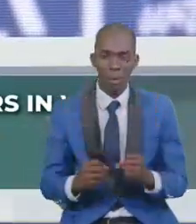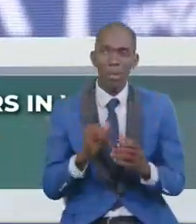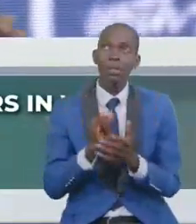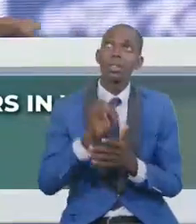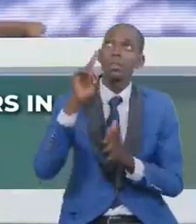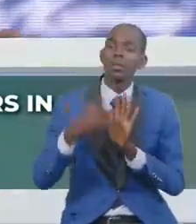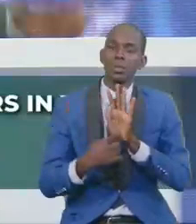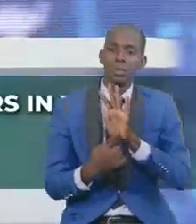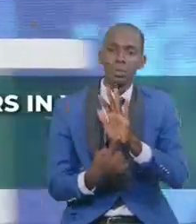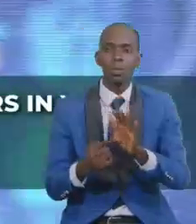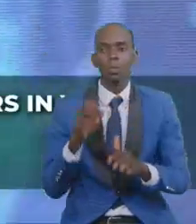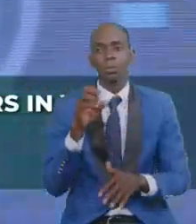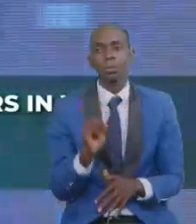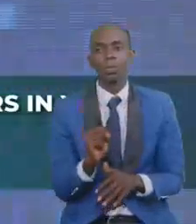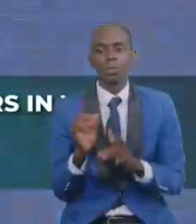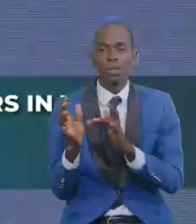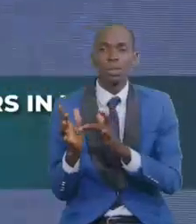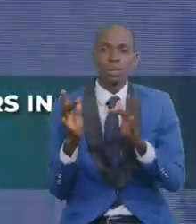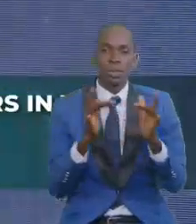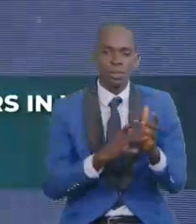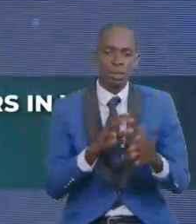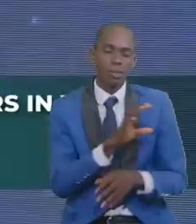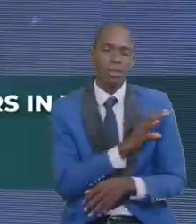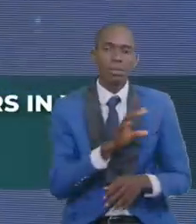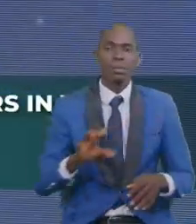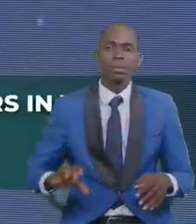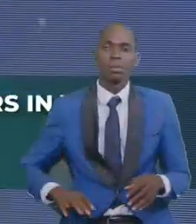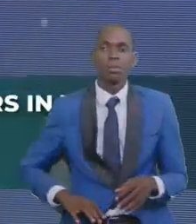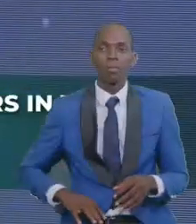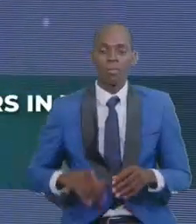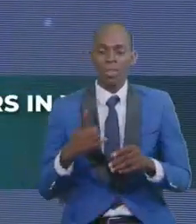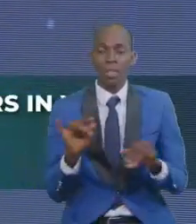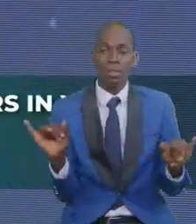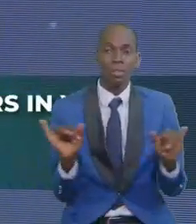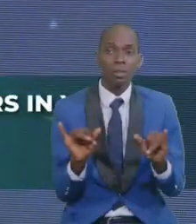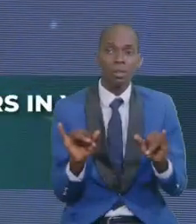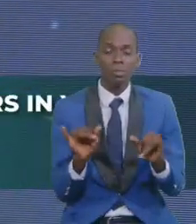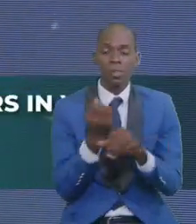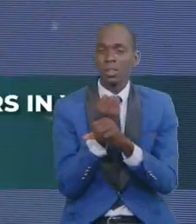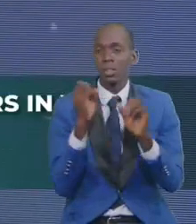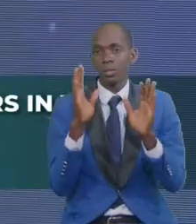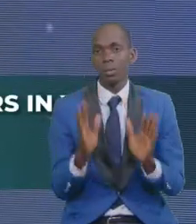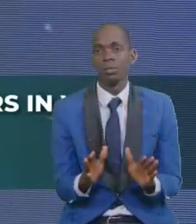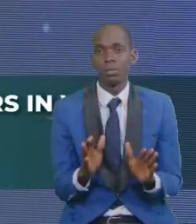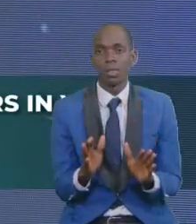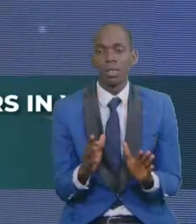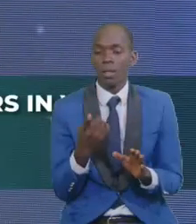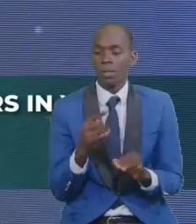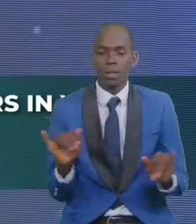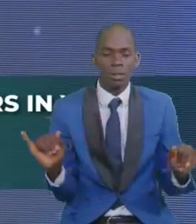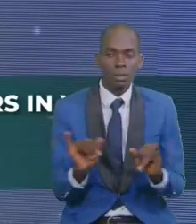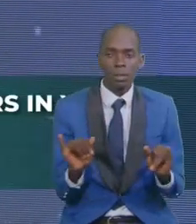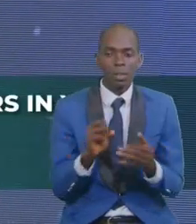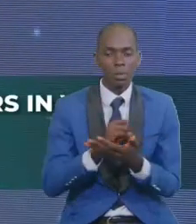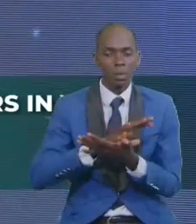manifests. Jesus Christ, the same Savior, the same